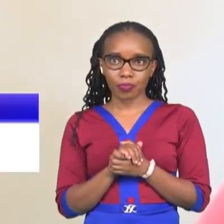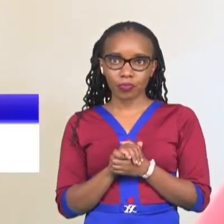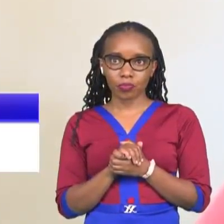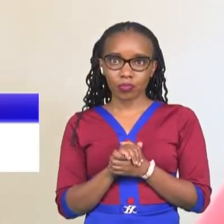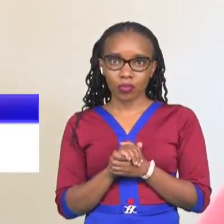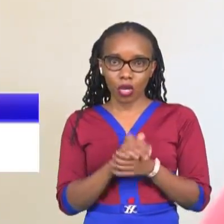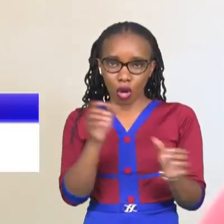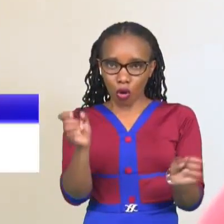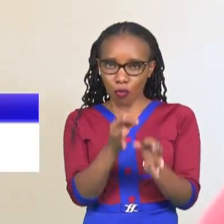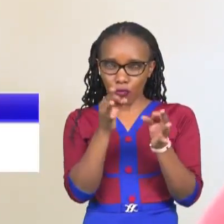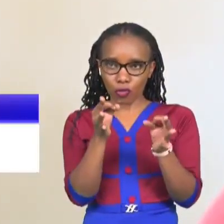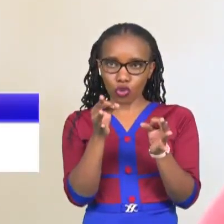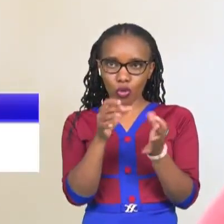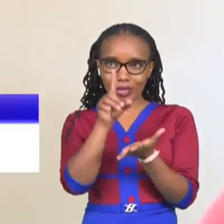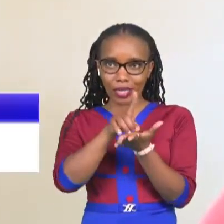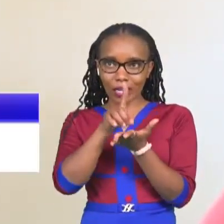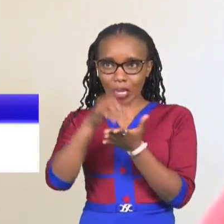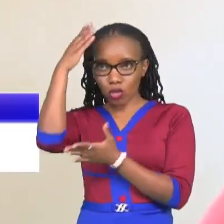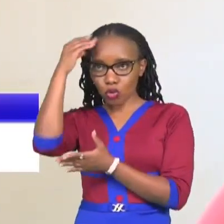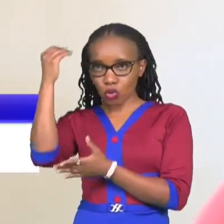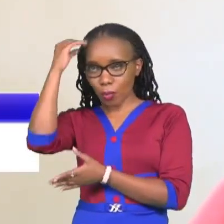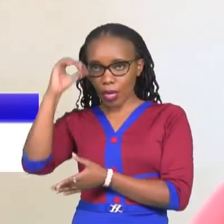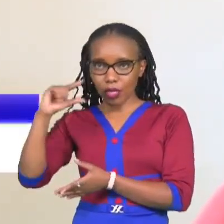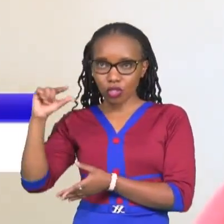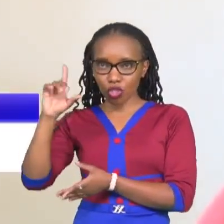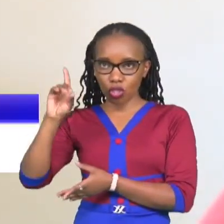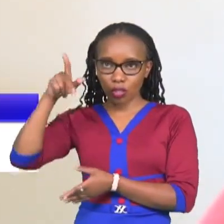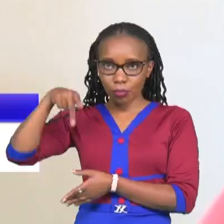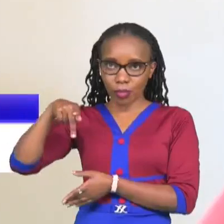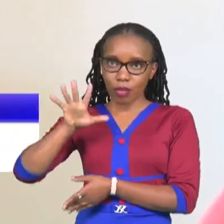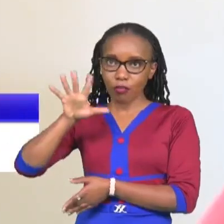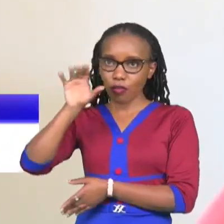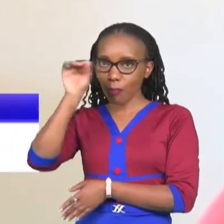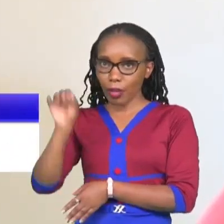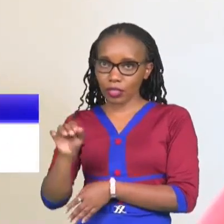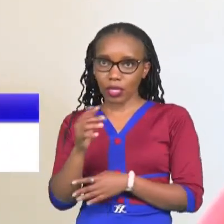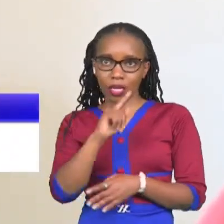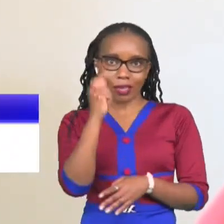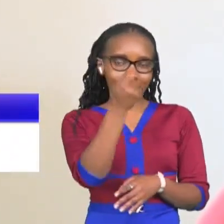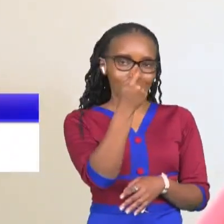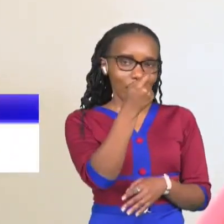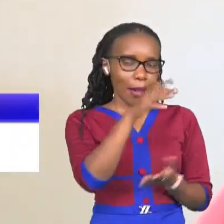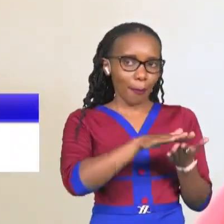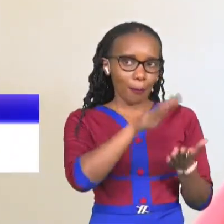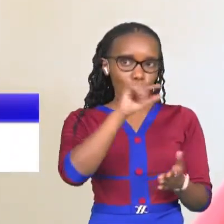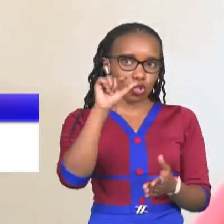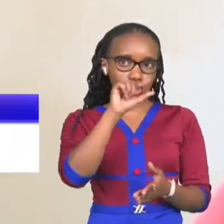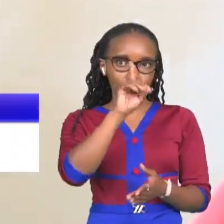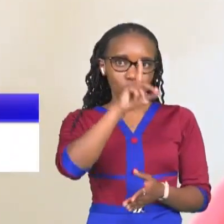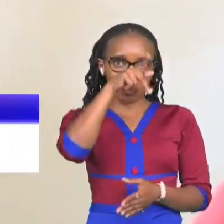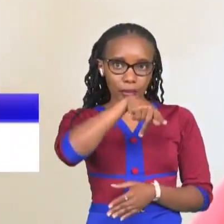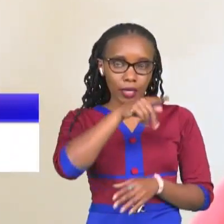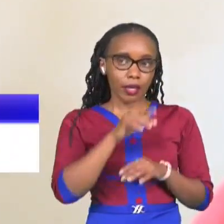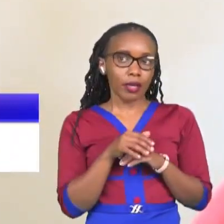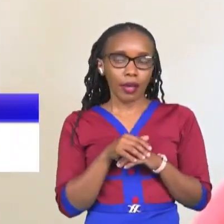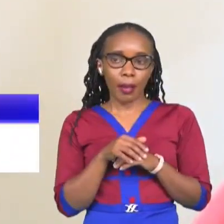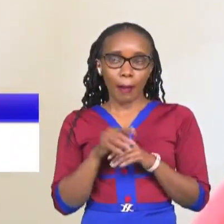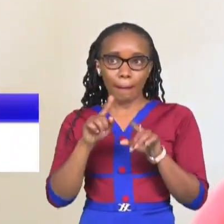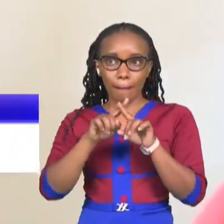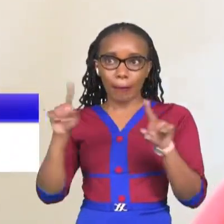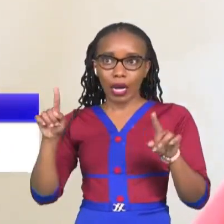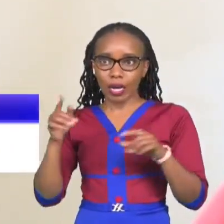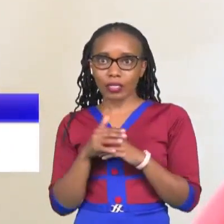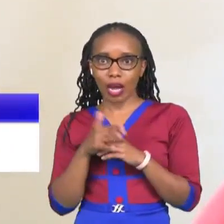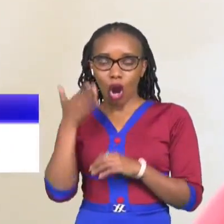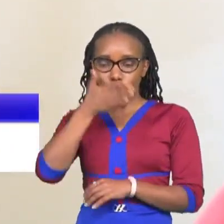data, it tells you Somalia's GDP is 5% of Kenya. Kenya is much bigger. But that's discounting the oil and gas,